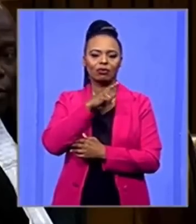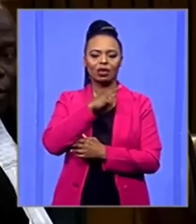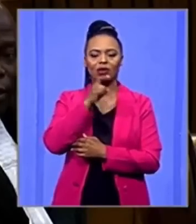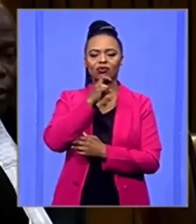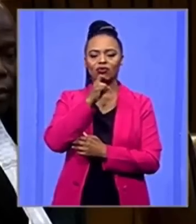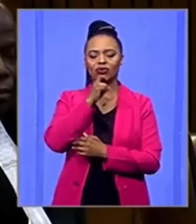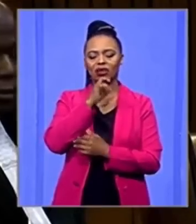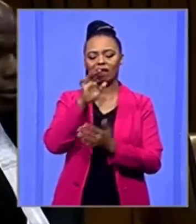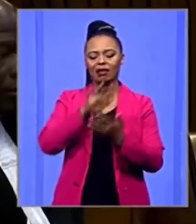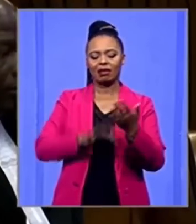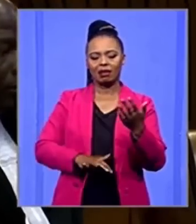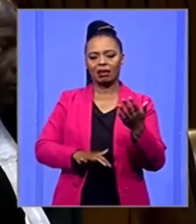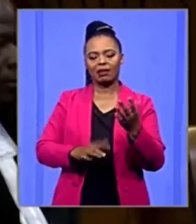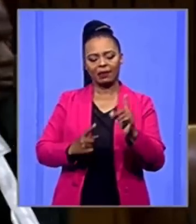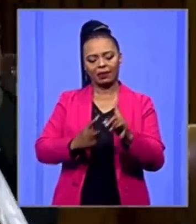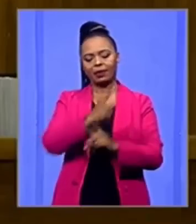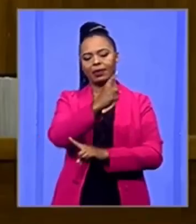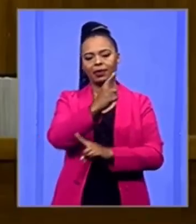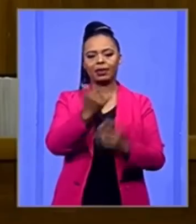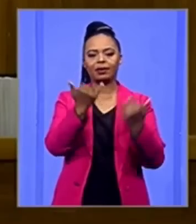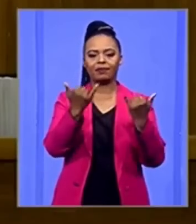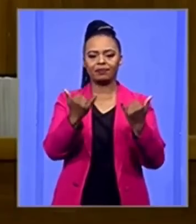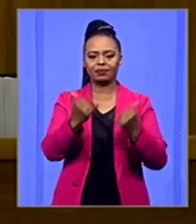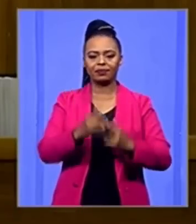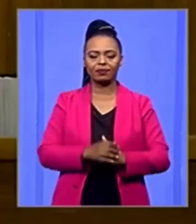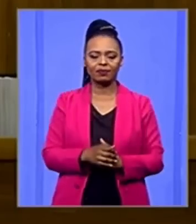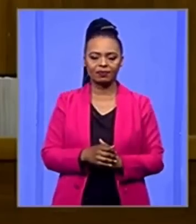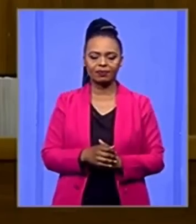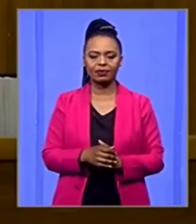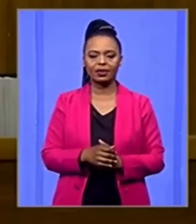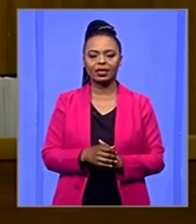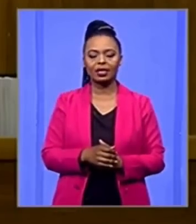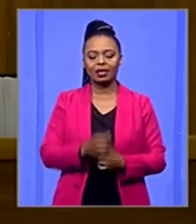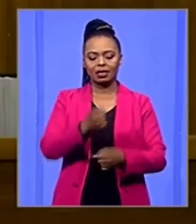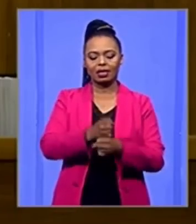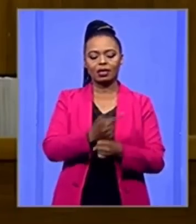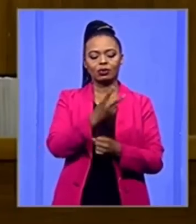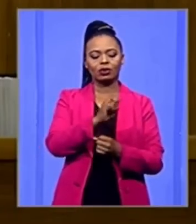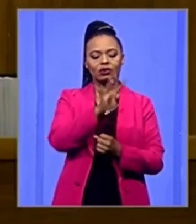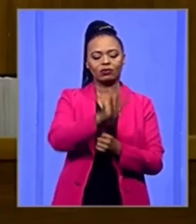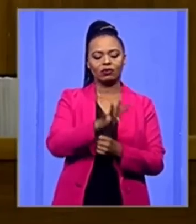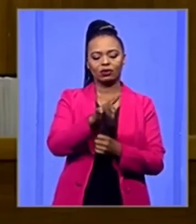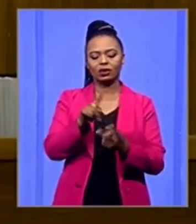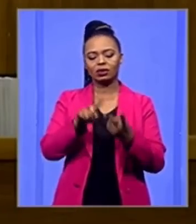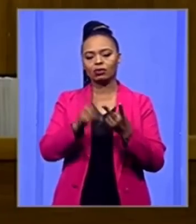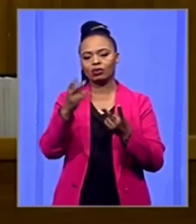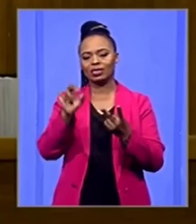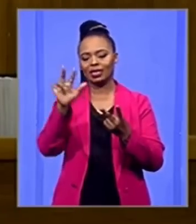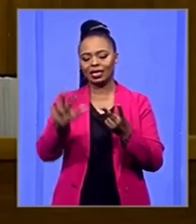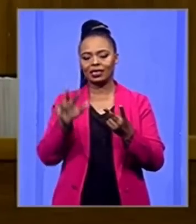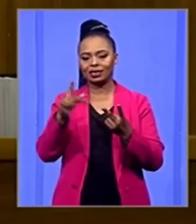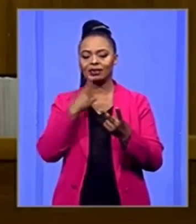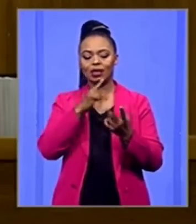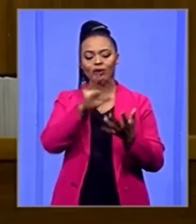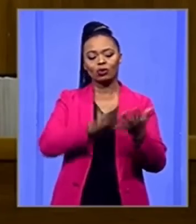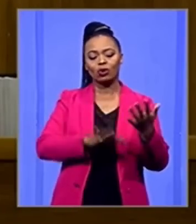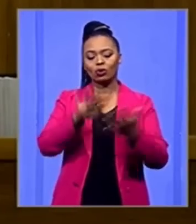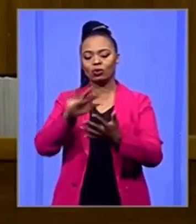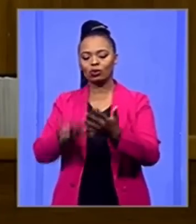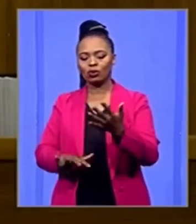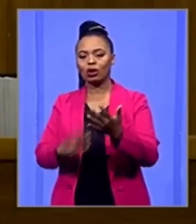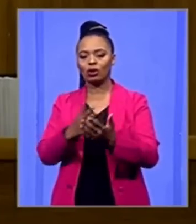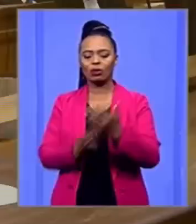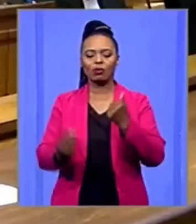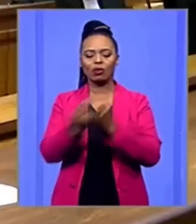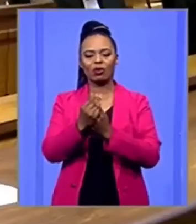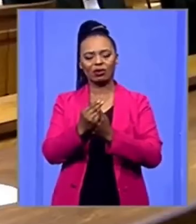tšea ditatamente tša bona gore go diragetšeng nakong ya kotsi magare ga ngwaga wa 2014 le 2018. Seo se kgwathile maikutlo a